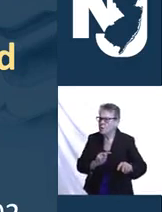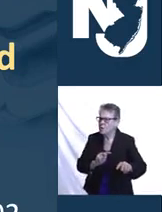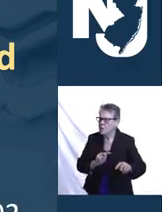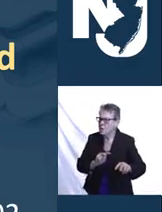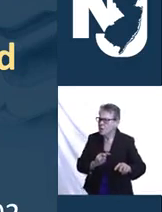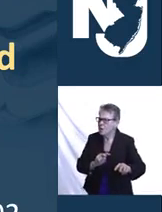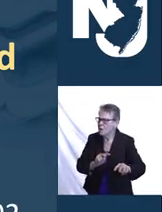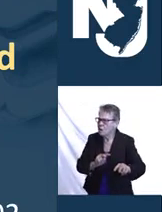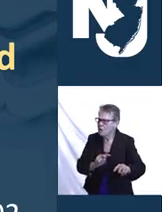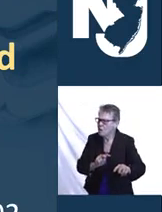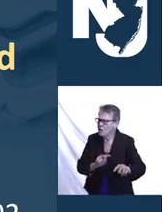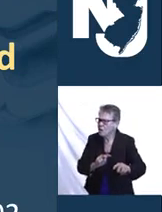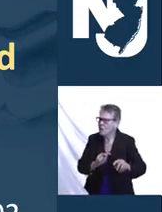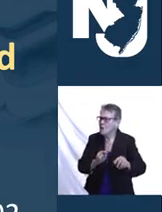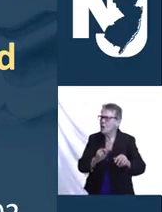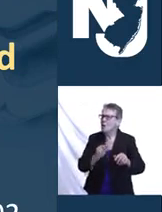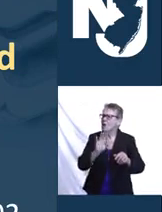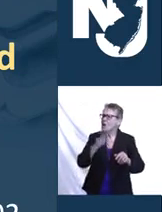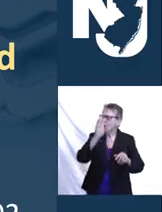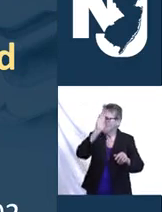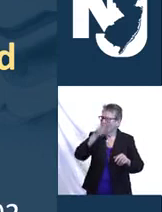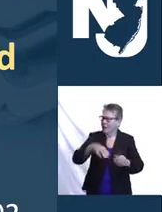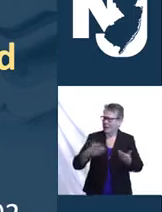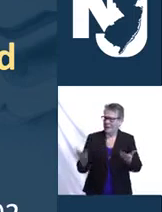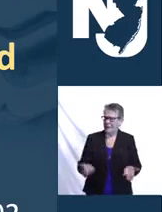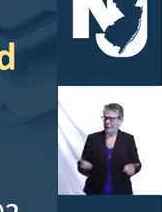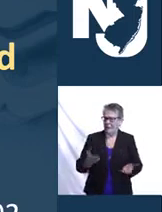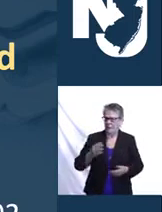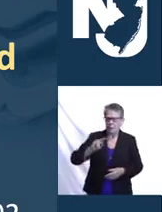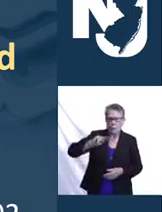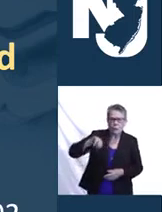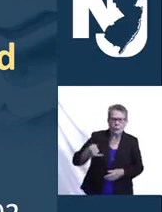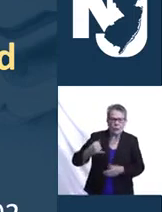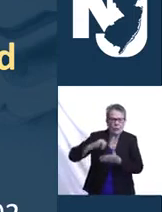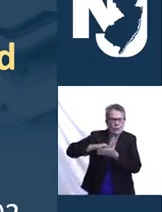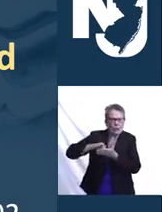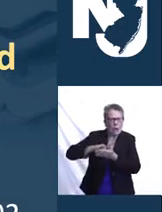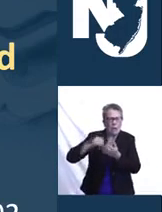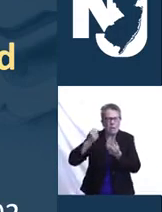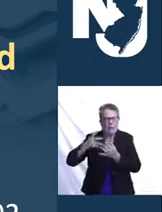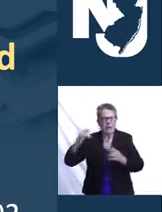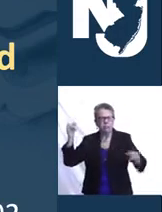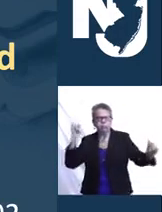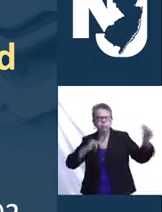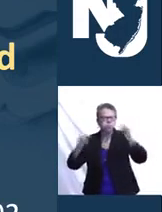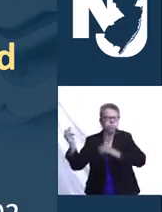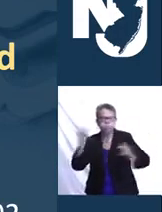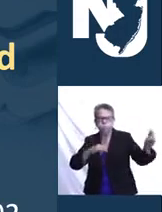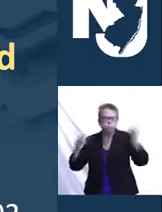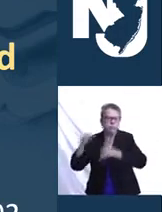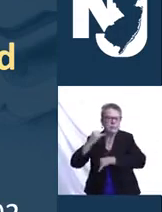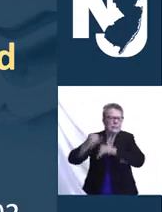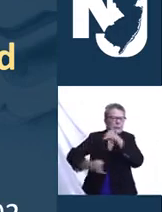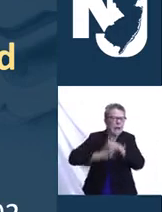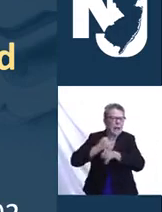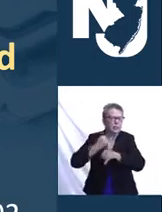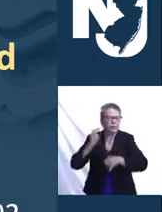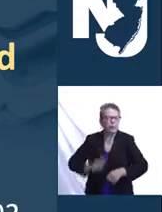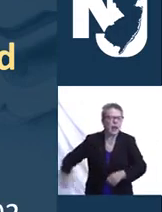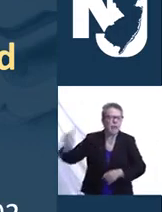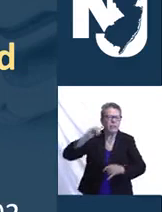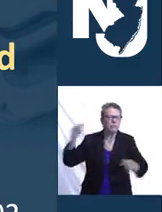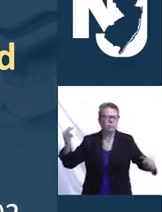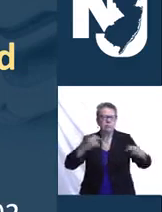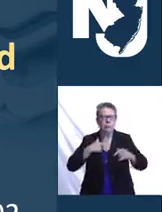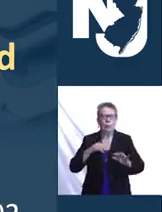and commerce, we must be ready now in anticipation of this variant hitting us. There is still very